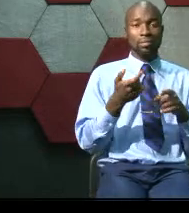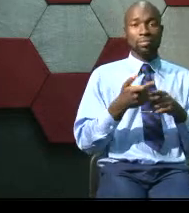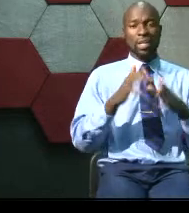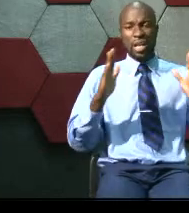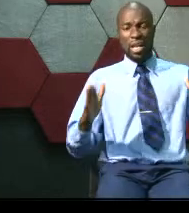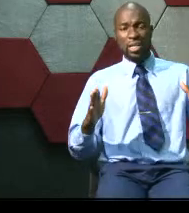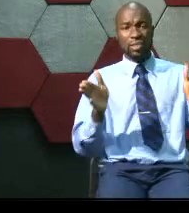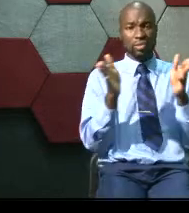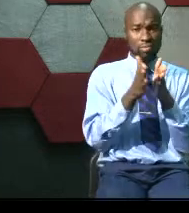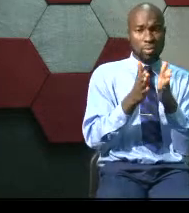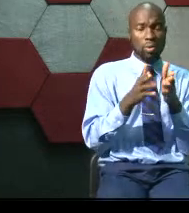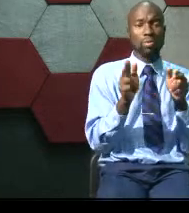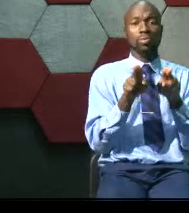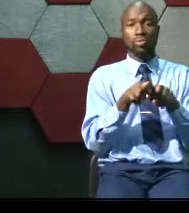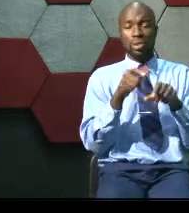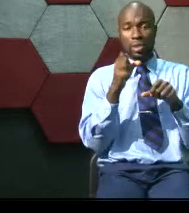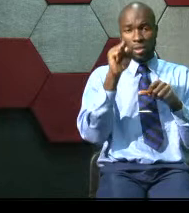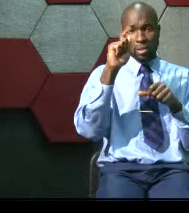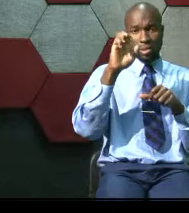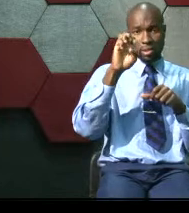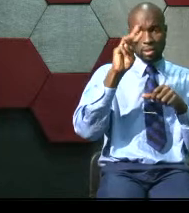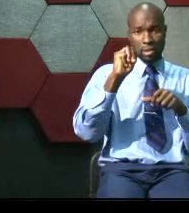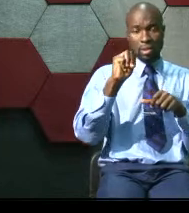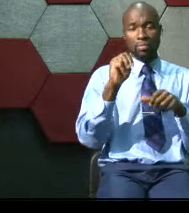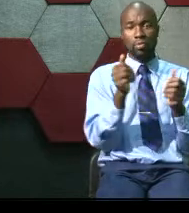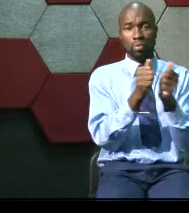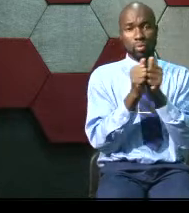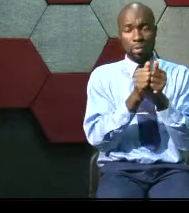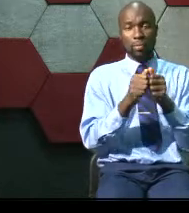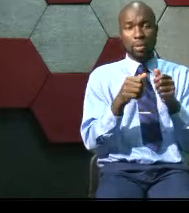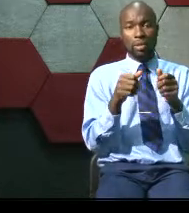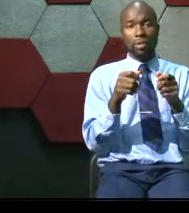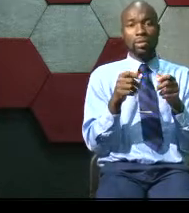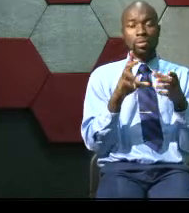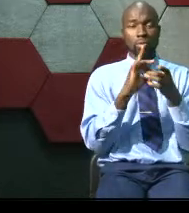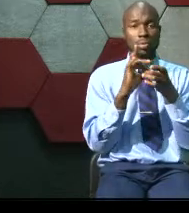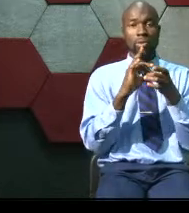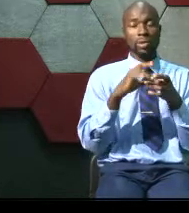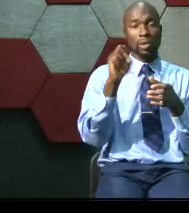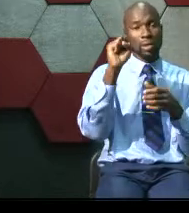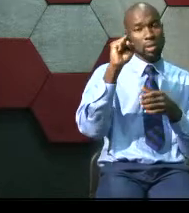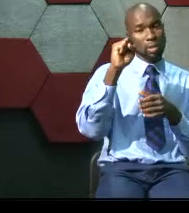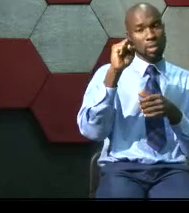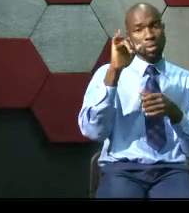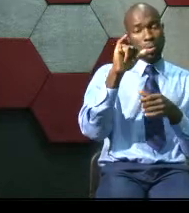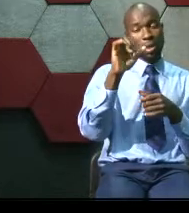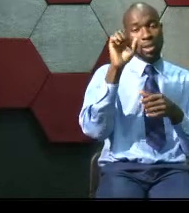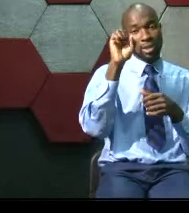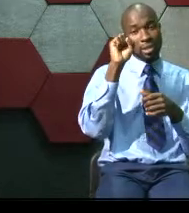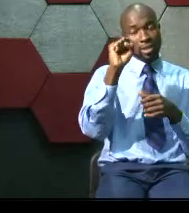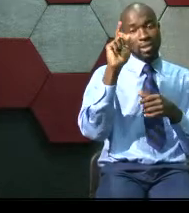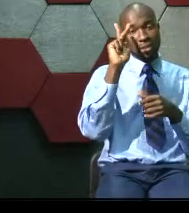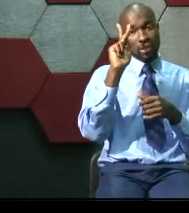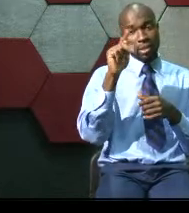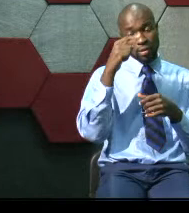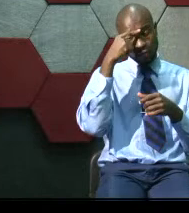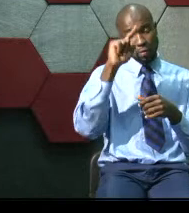STEM, education, and innovation to collaborate with YSK for a more significant